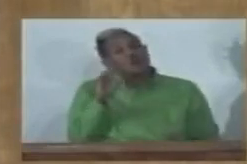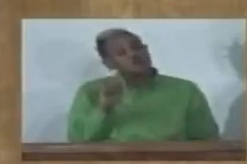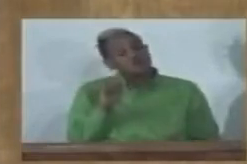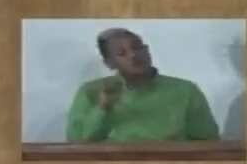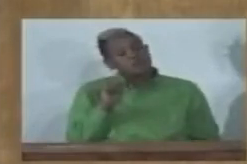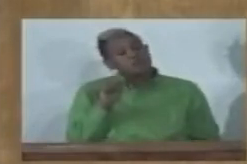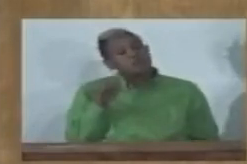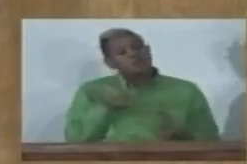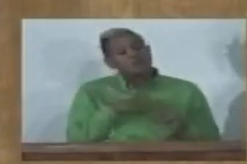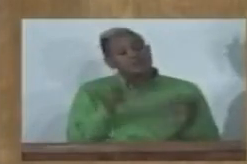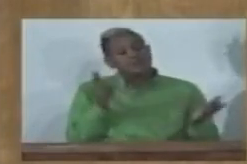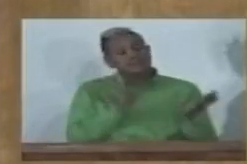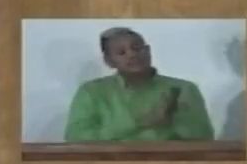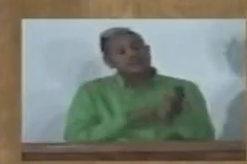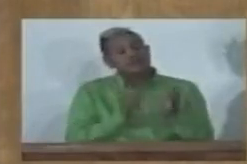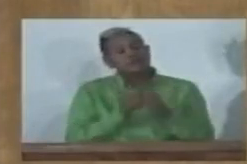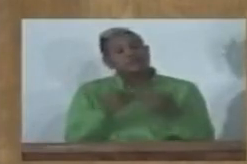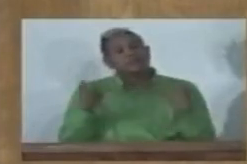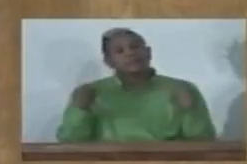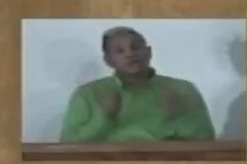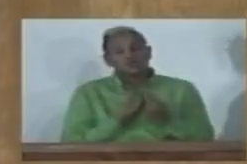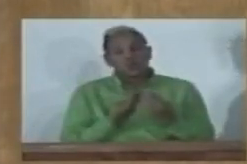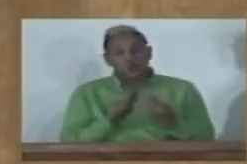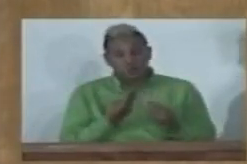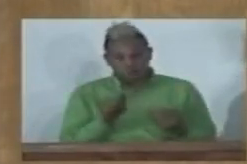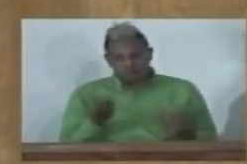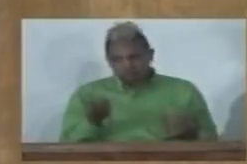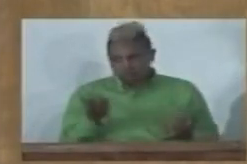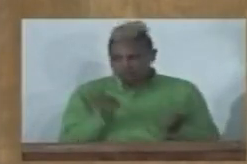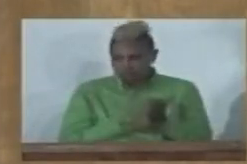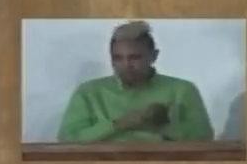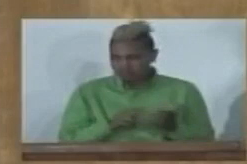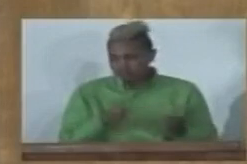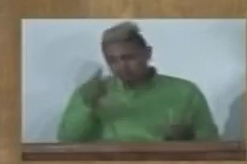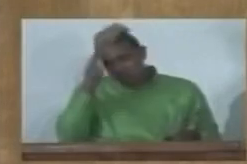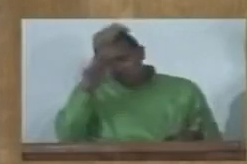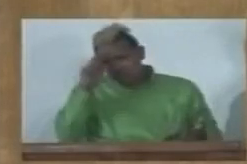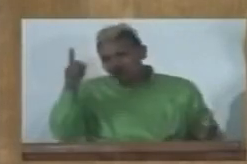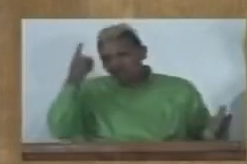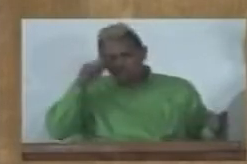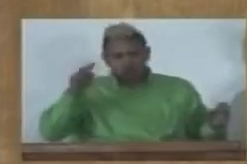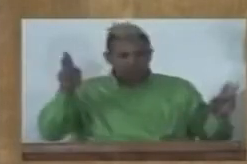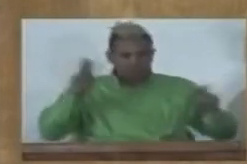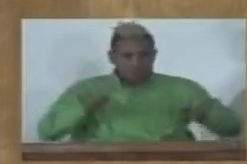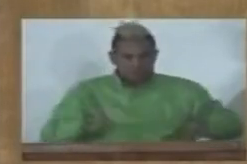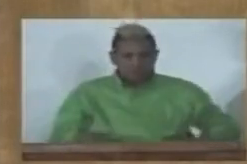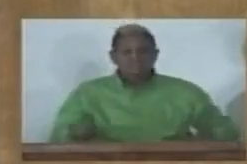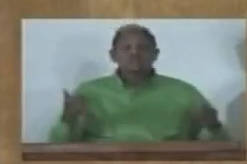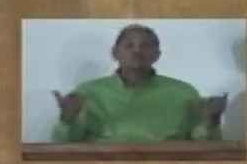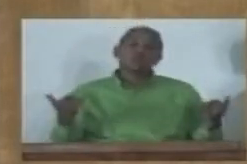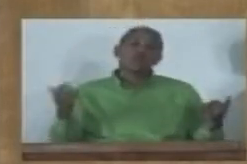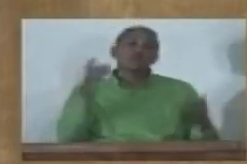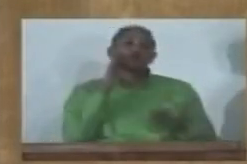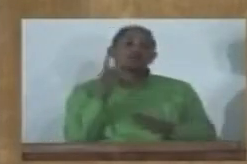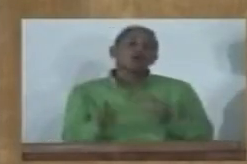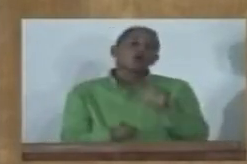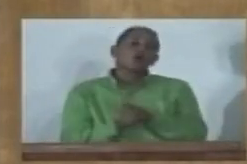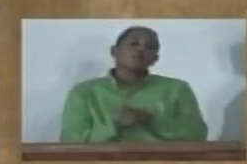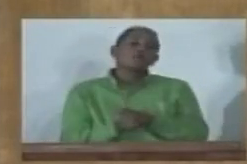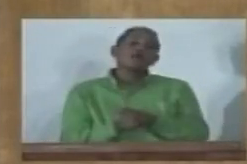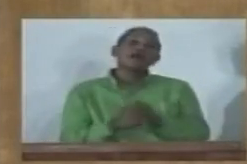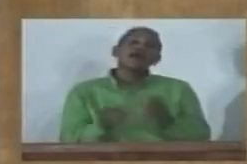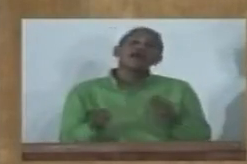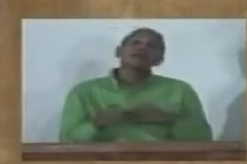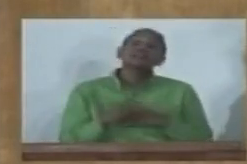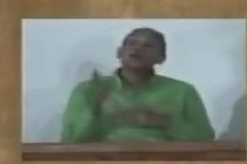they signed off with the Mexicans, that today would come. That a day would come when they need